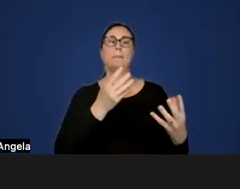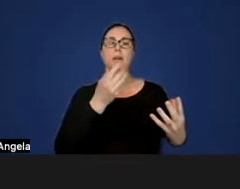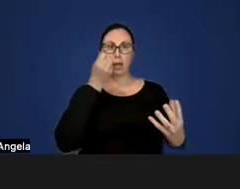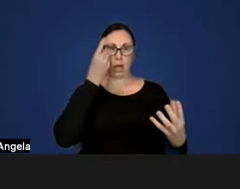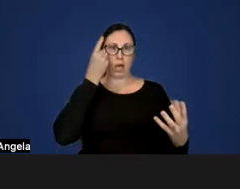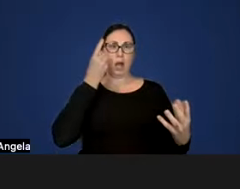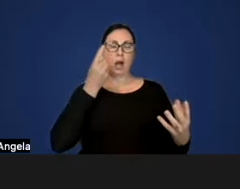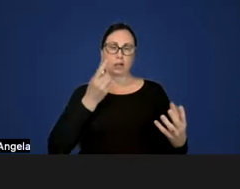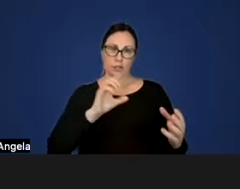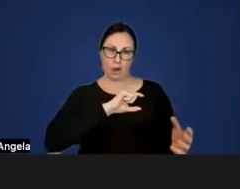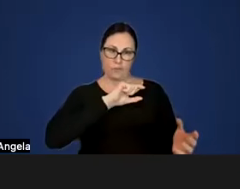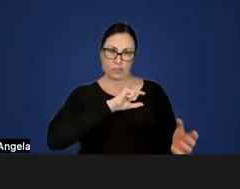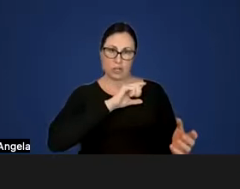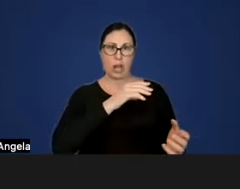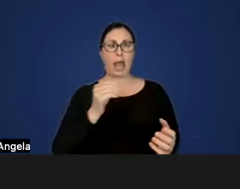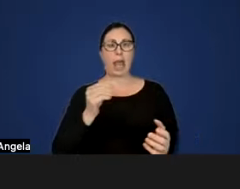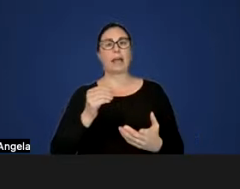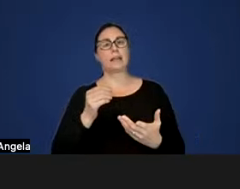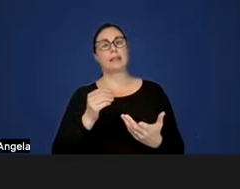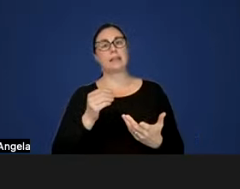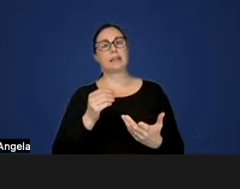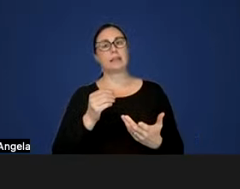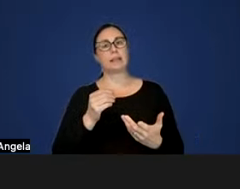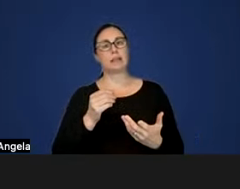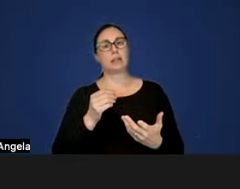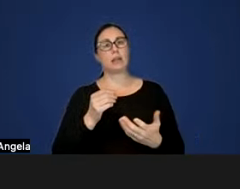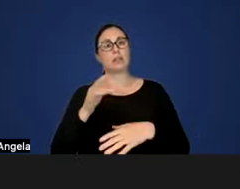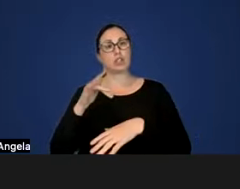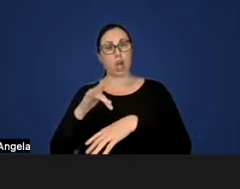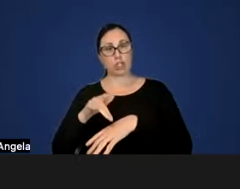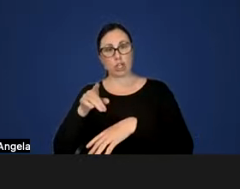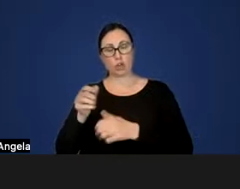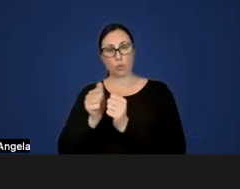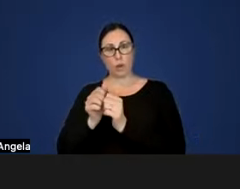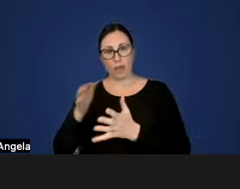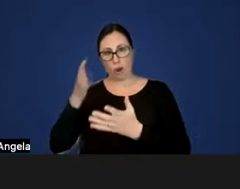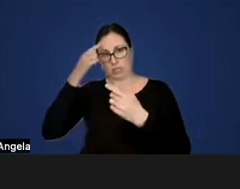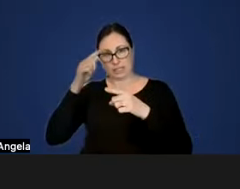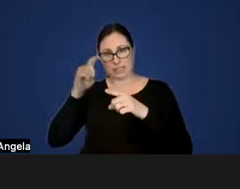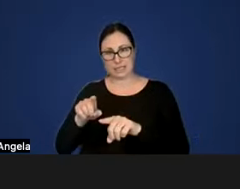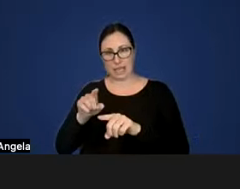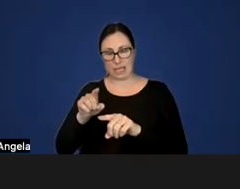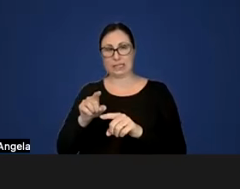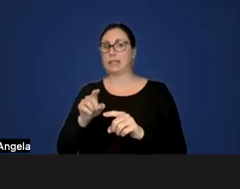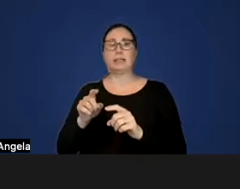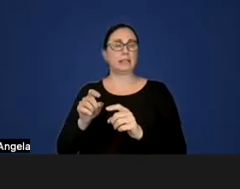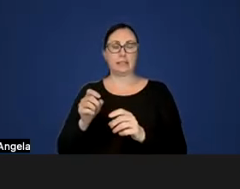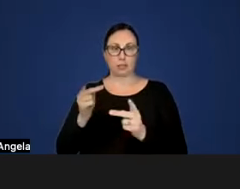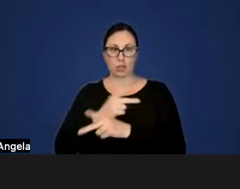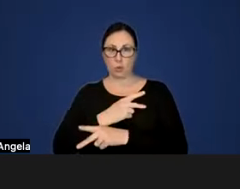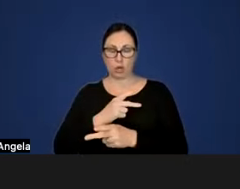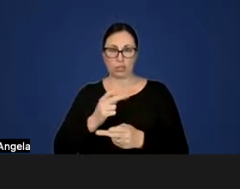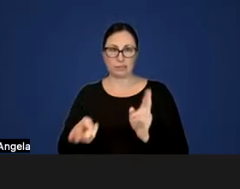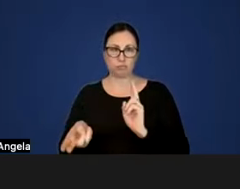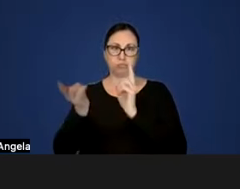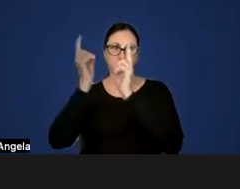to self-protect by touching her without consent. As it calmed, I asked they be conscious of consent